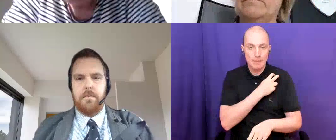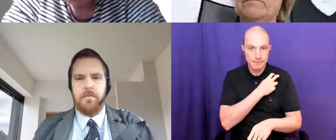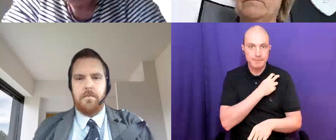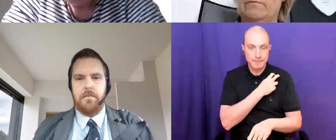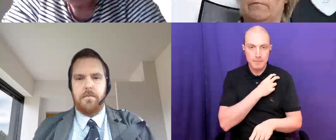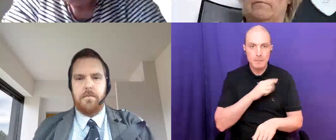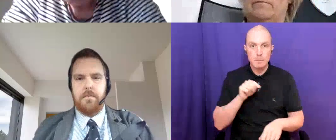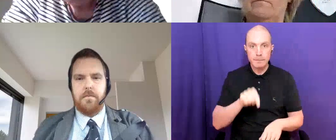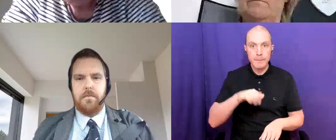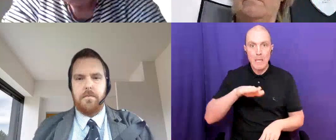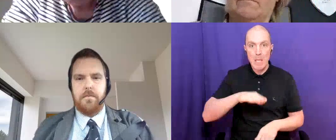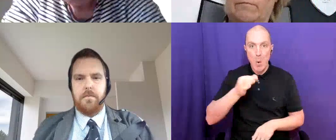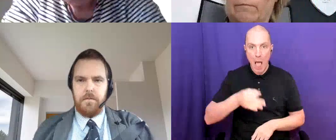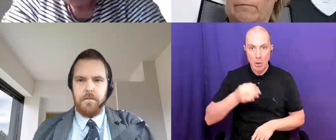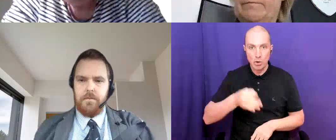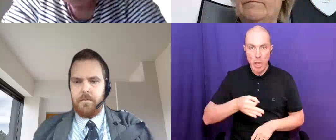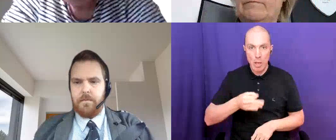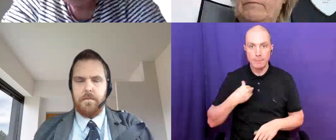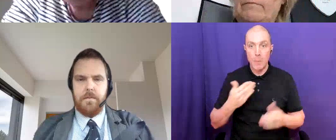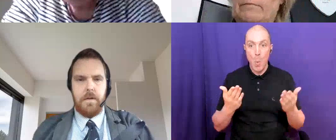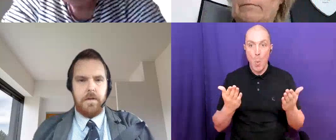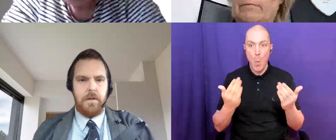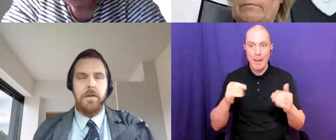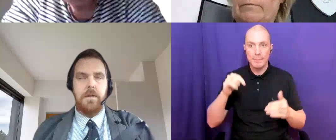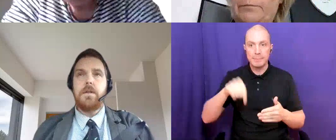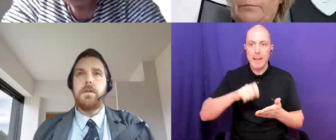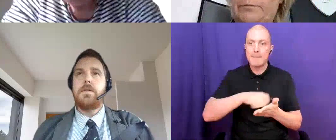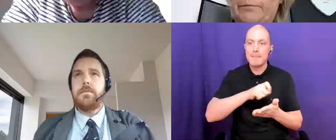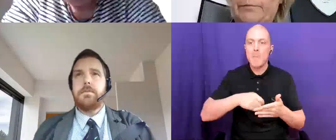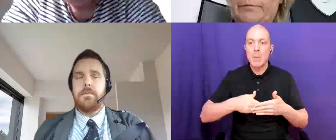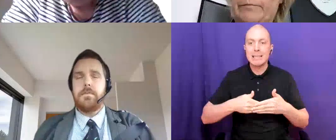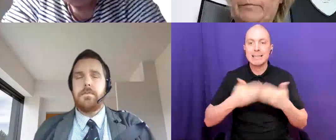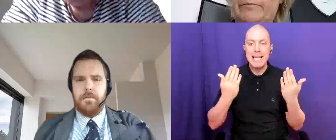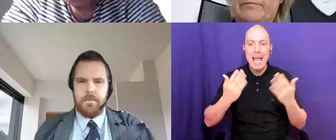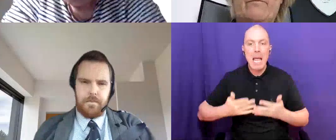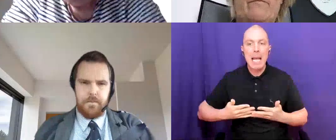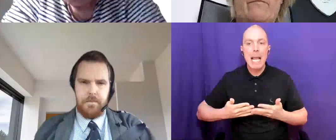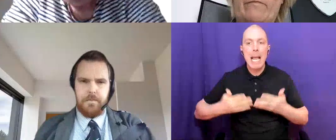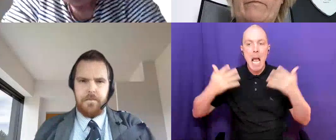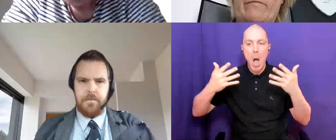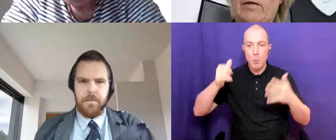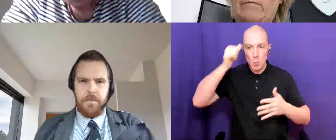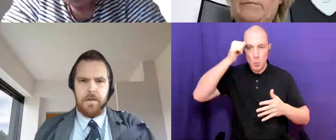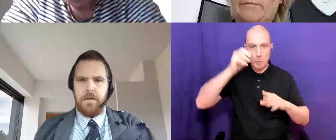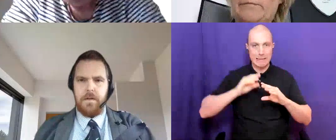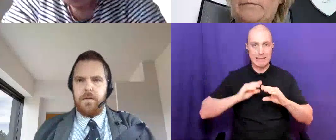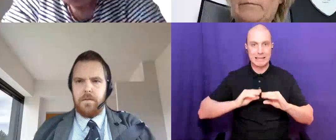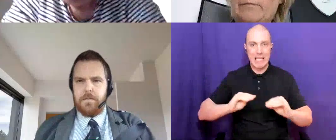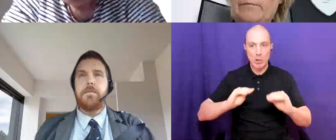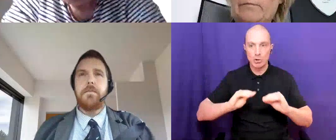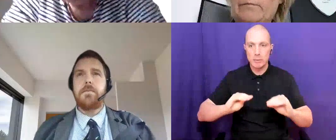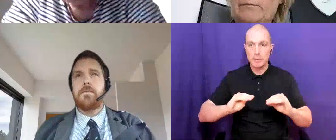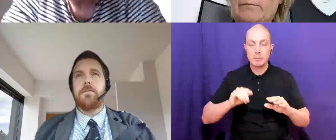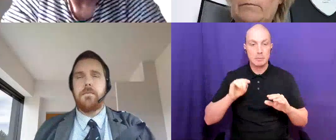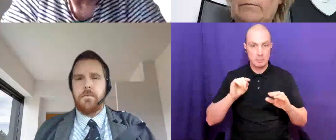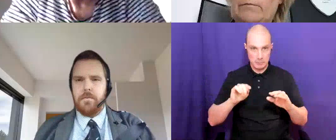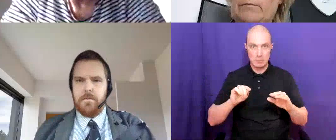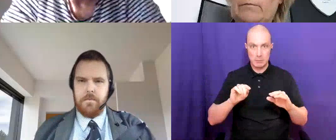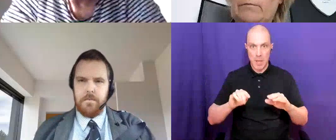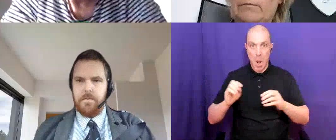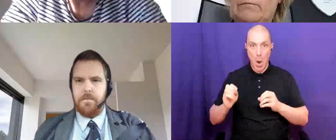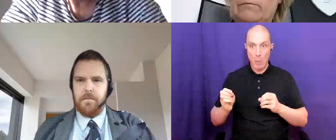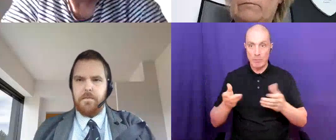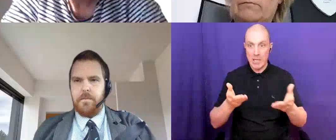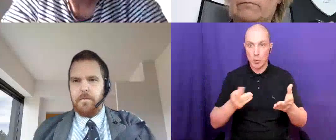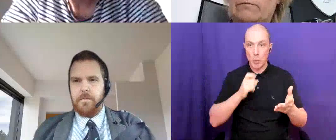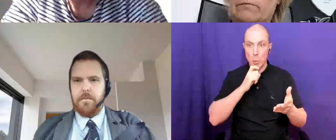to welcome you to this polling day and count awareness session. As part of the team today, I'd like to introduce you